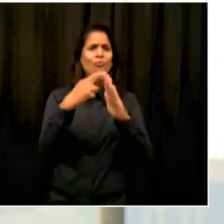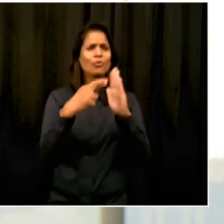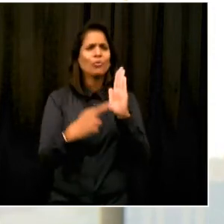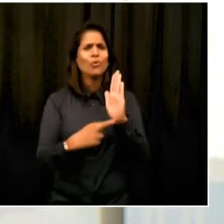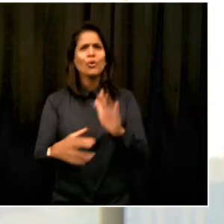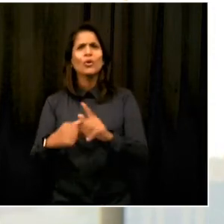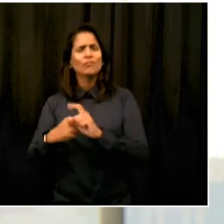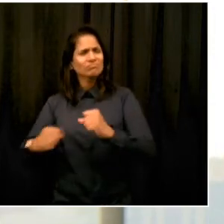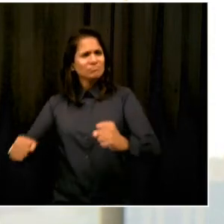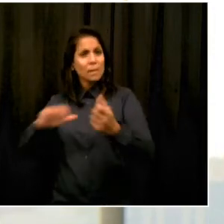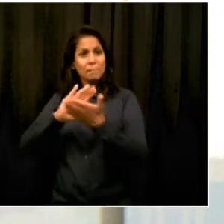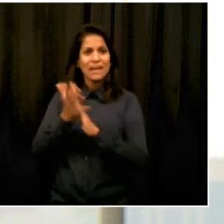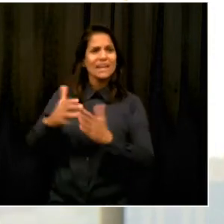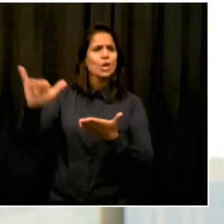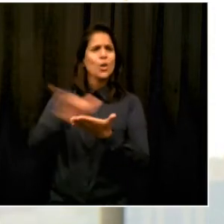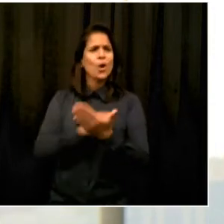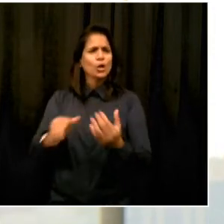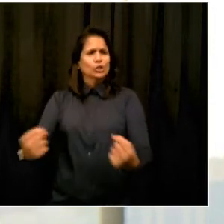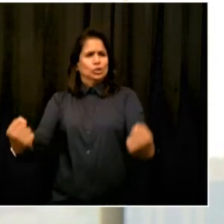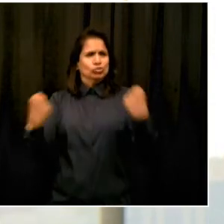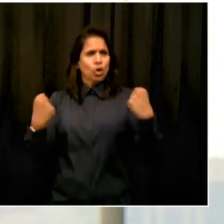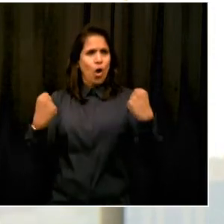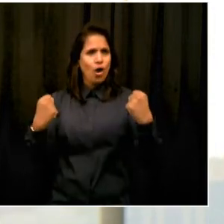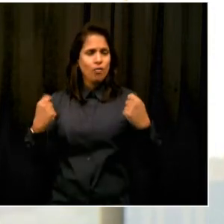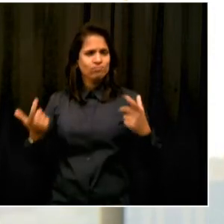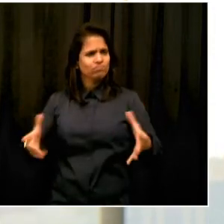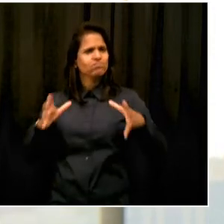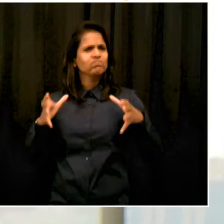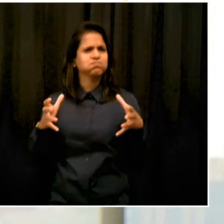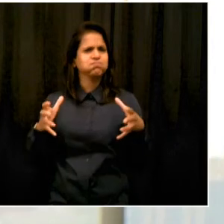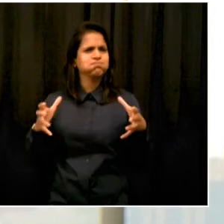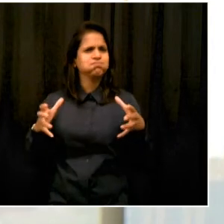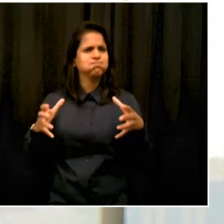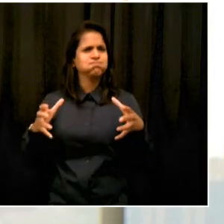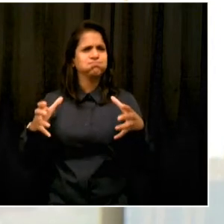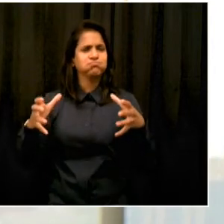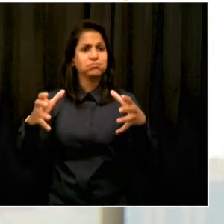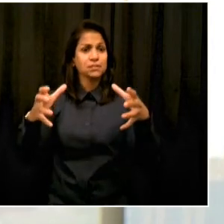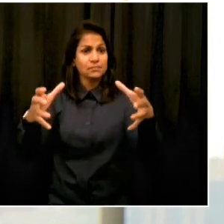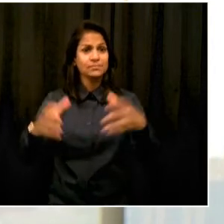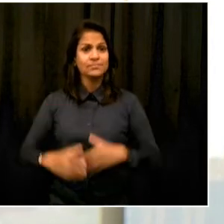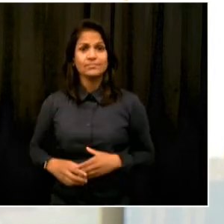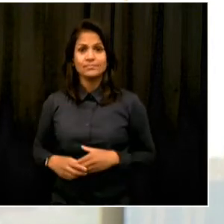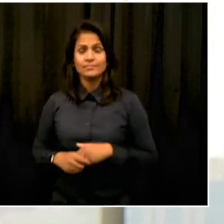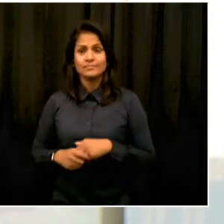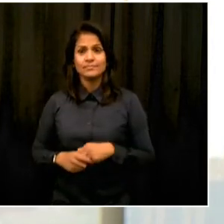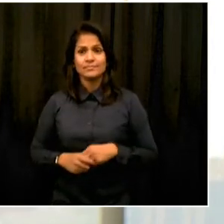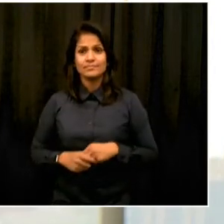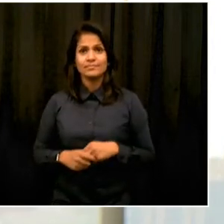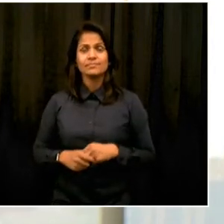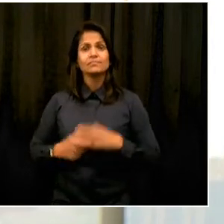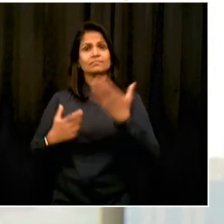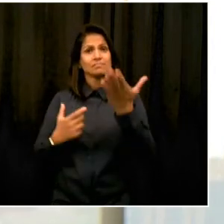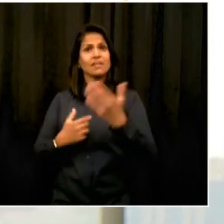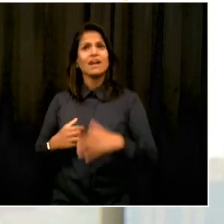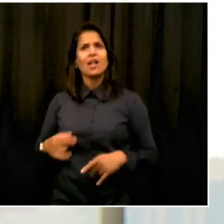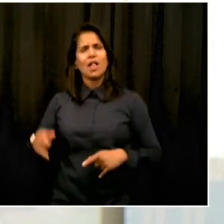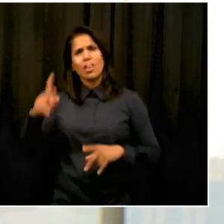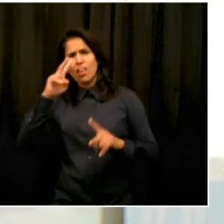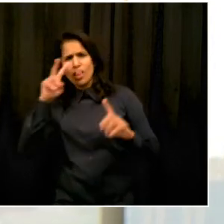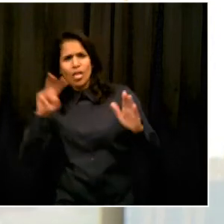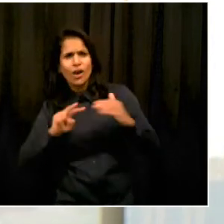But now we look to the future and we recognize that we are in a